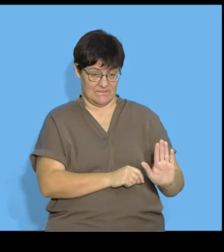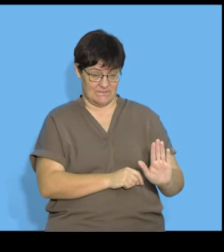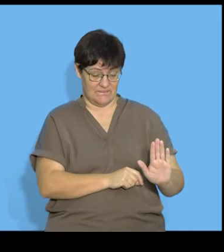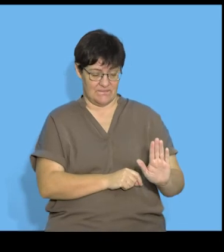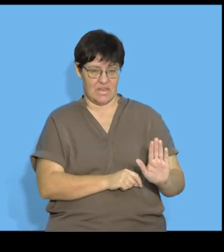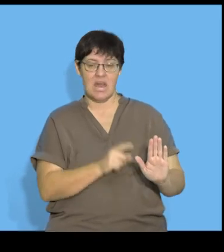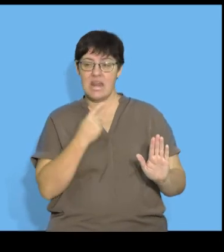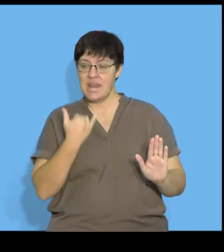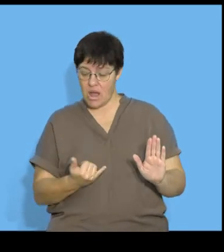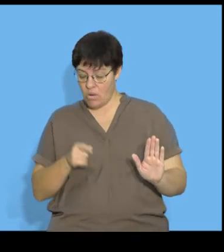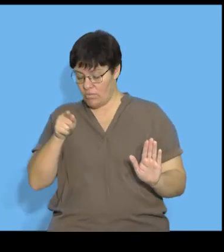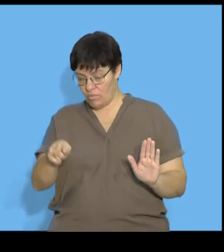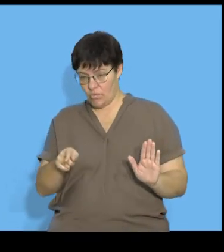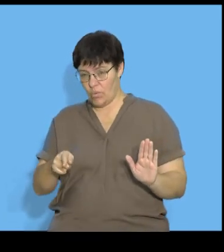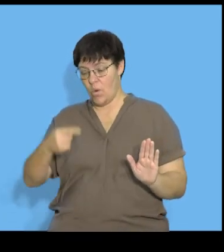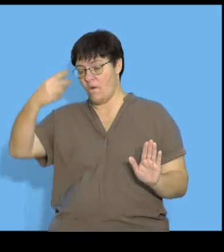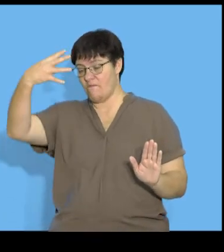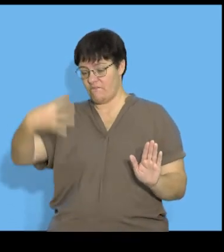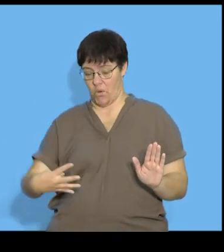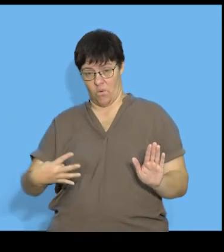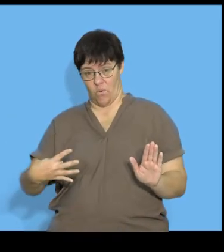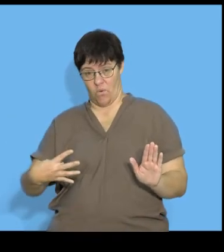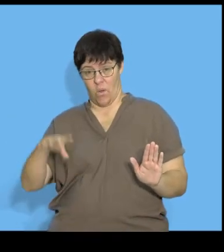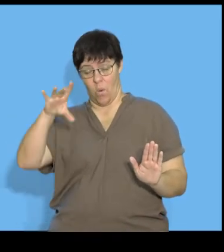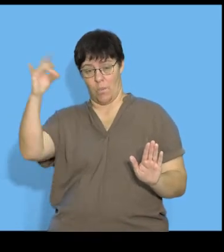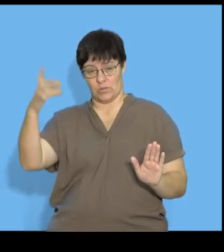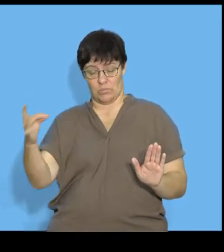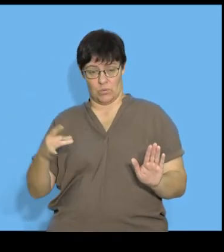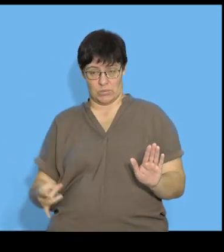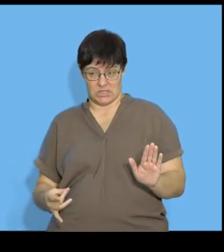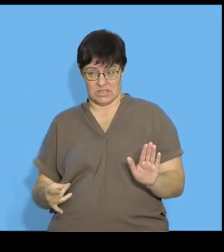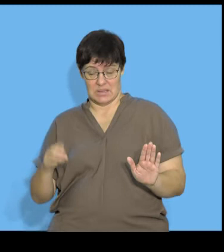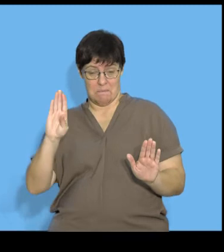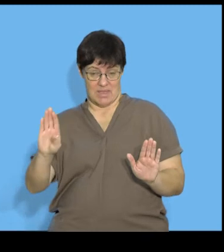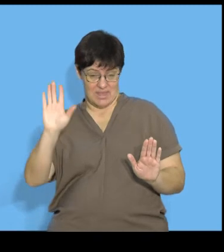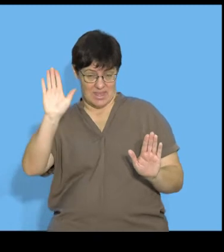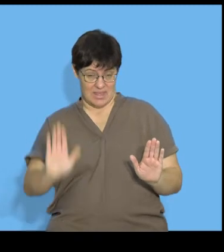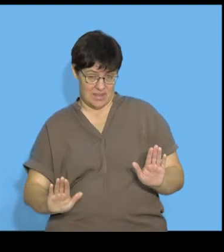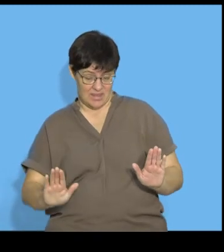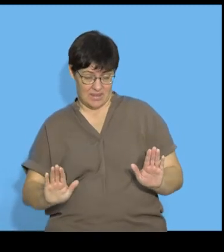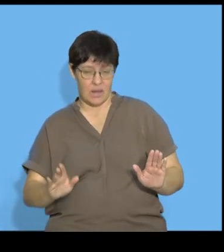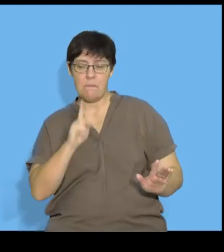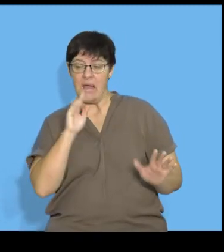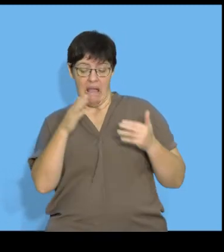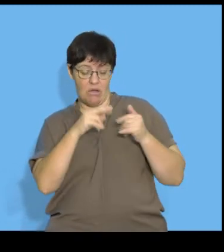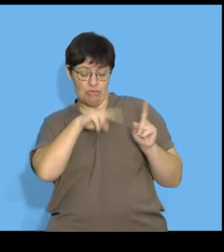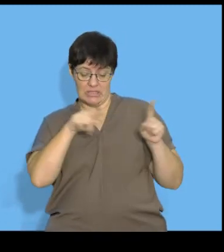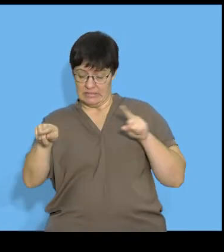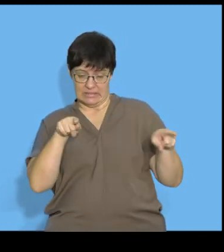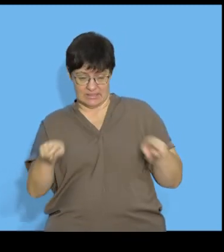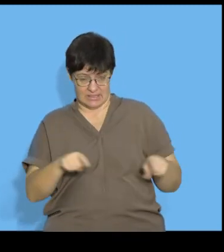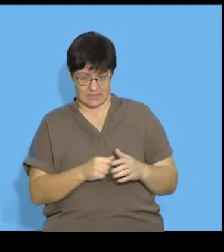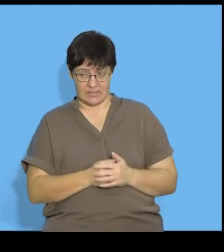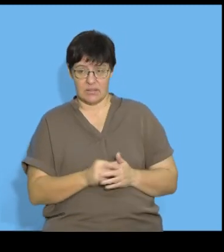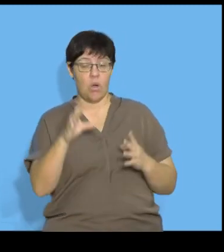you are given 4 different options, and you've got to read it carefully. All right, so your options are